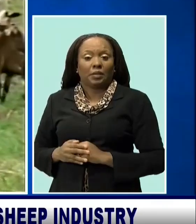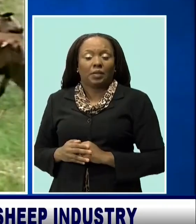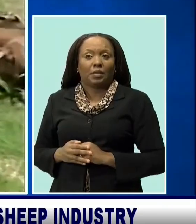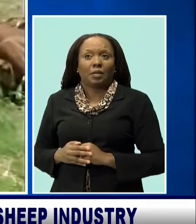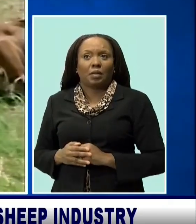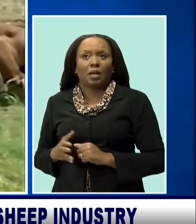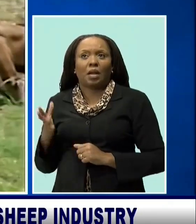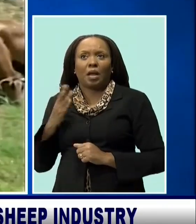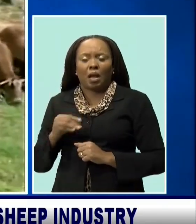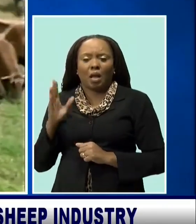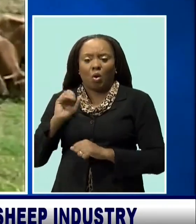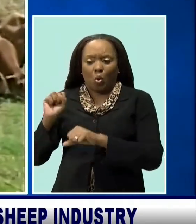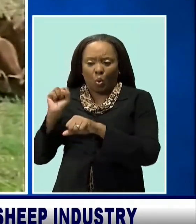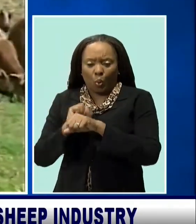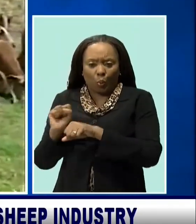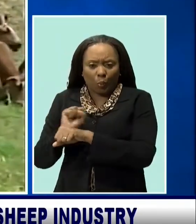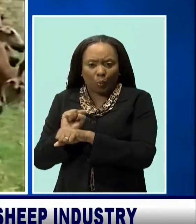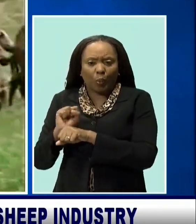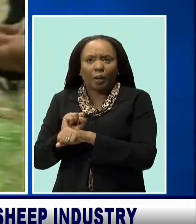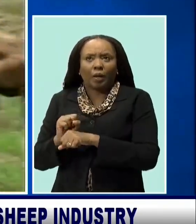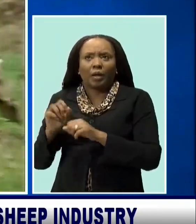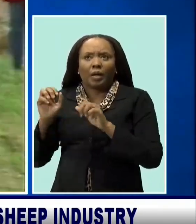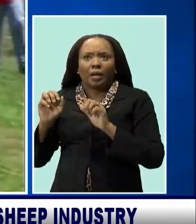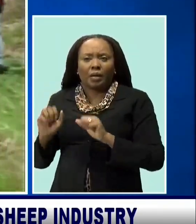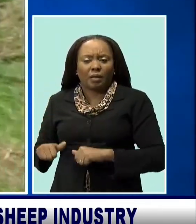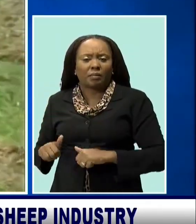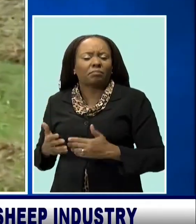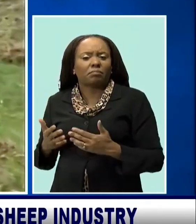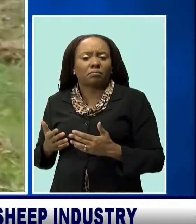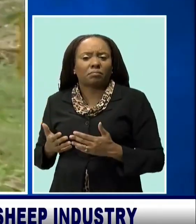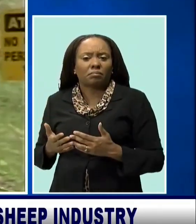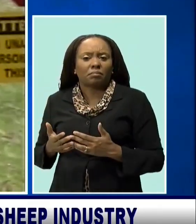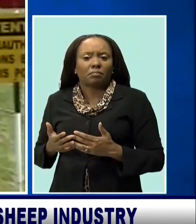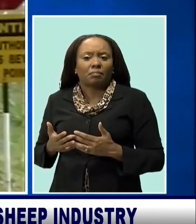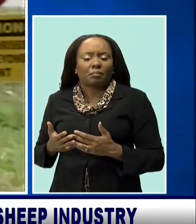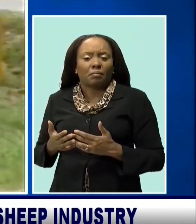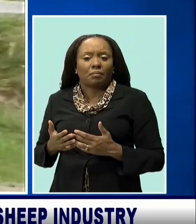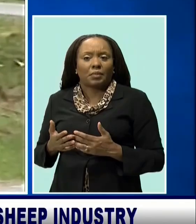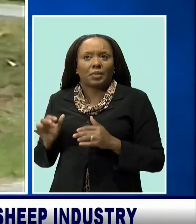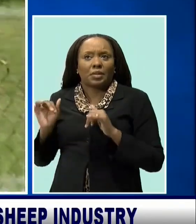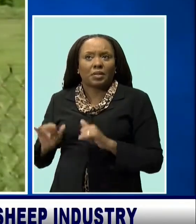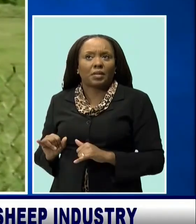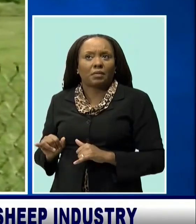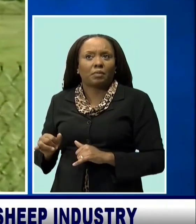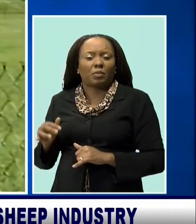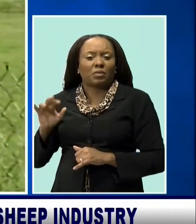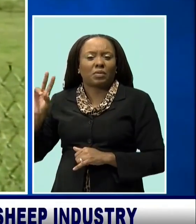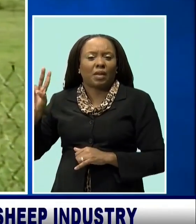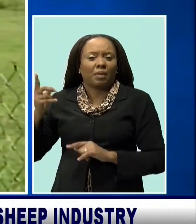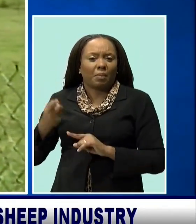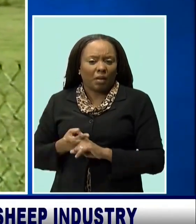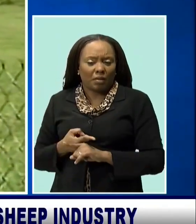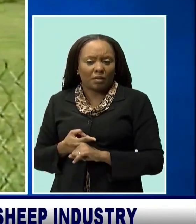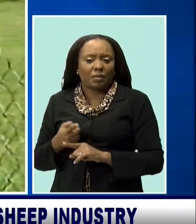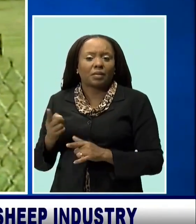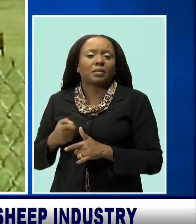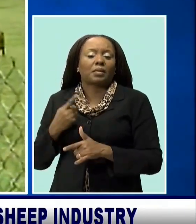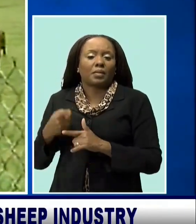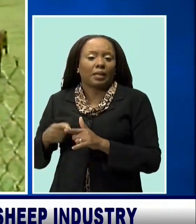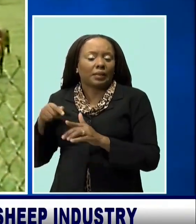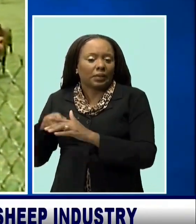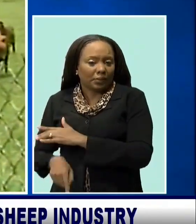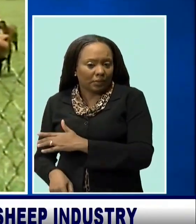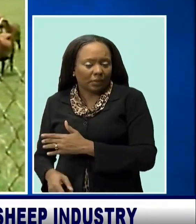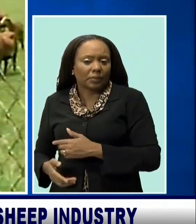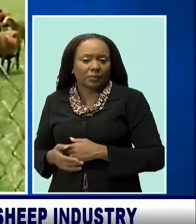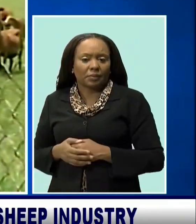husbandry practices, it can now reach a point for slaughter in about 7 months. So instead of a